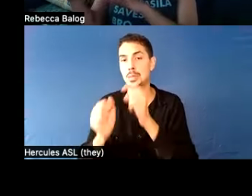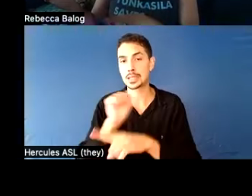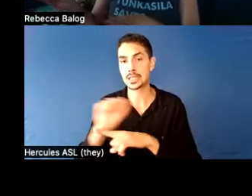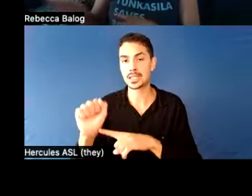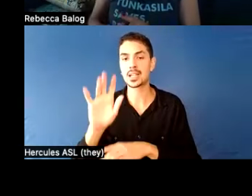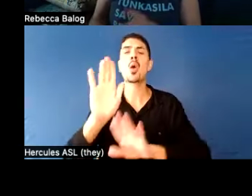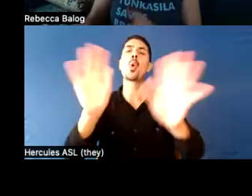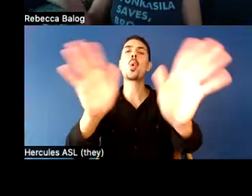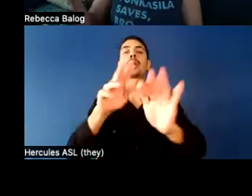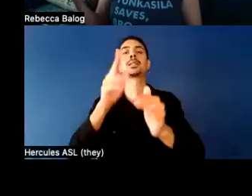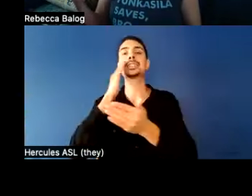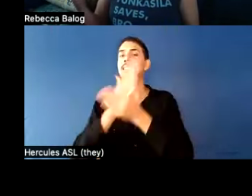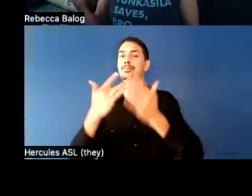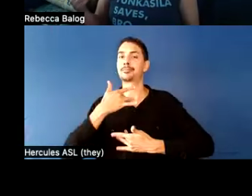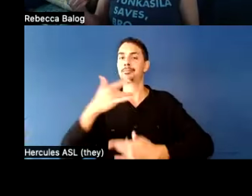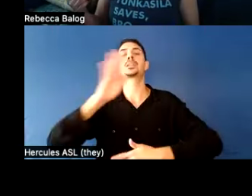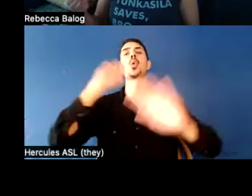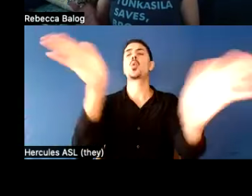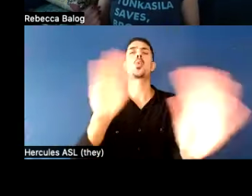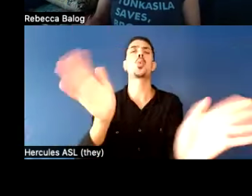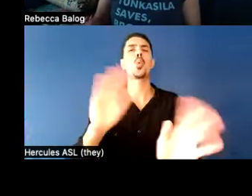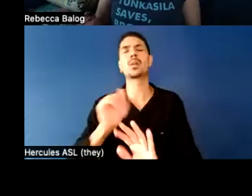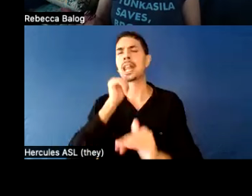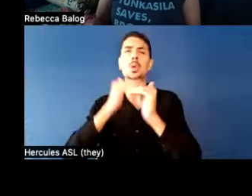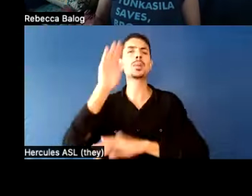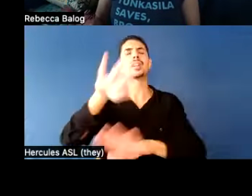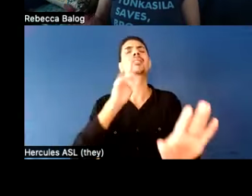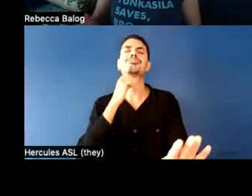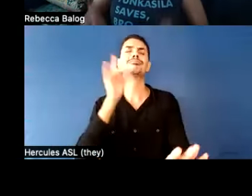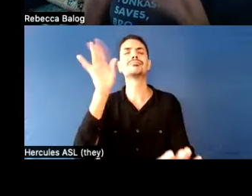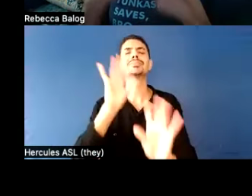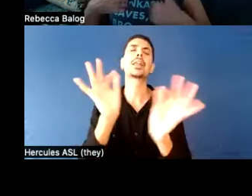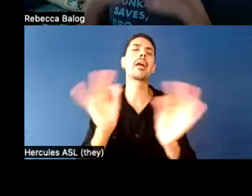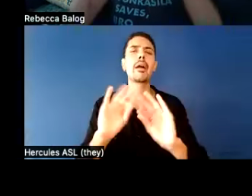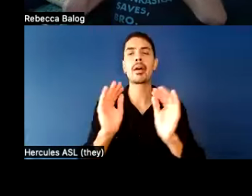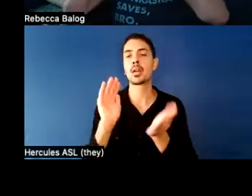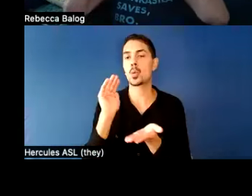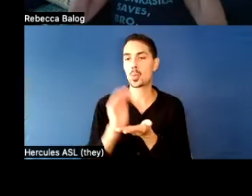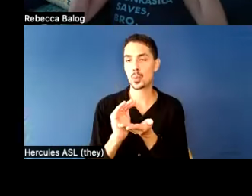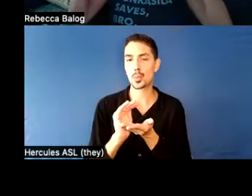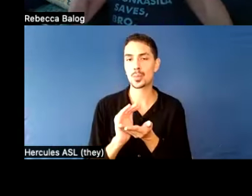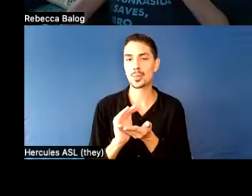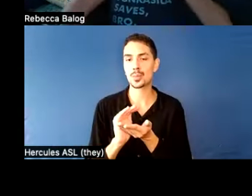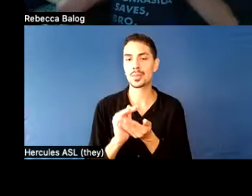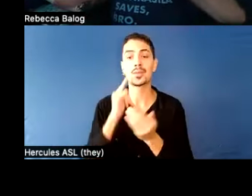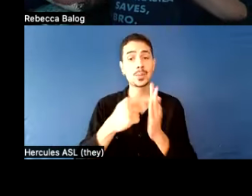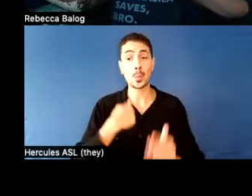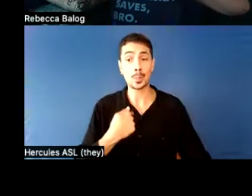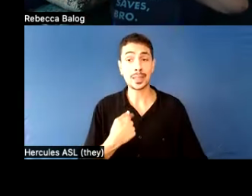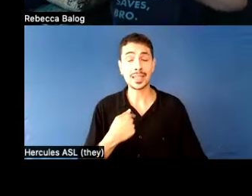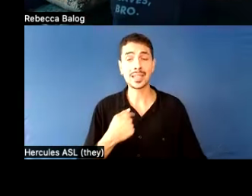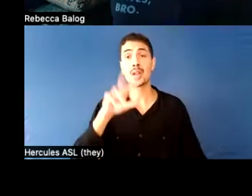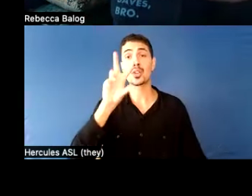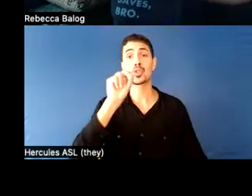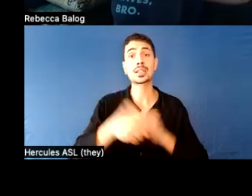survived it, whatever. And then, like with me, 30 years later, it all just hit me and I was like, wow. But did I